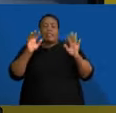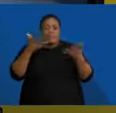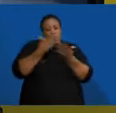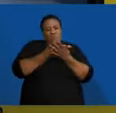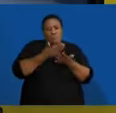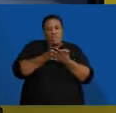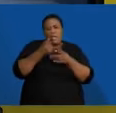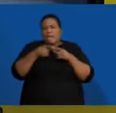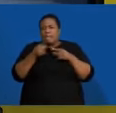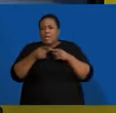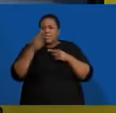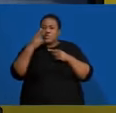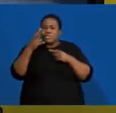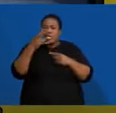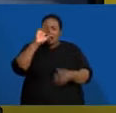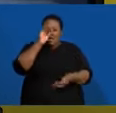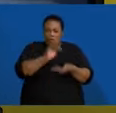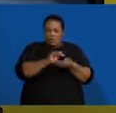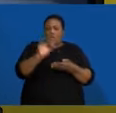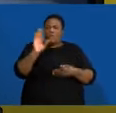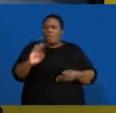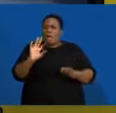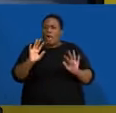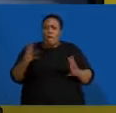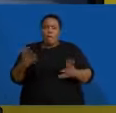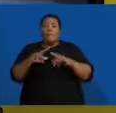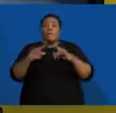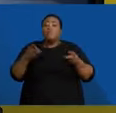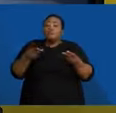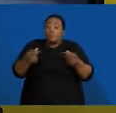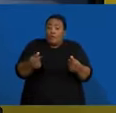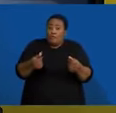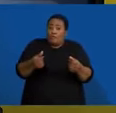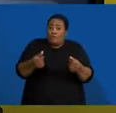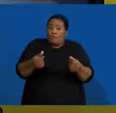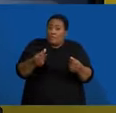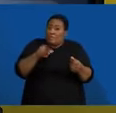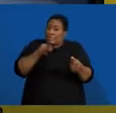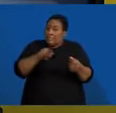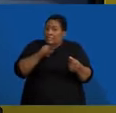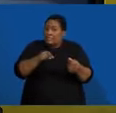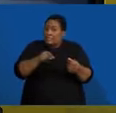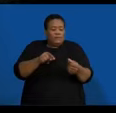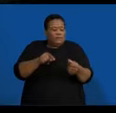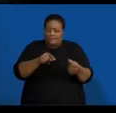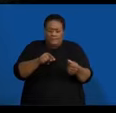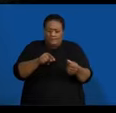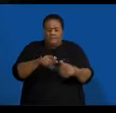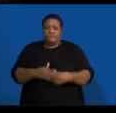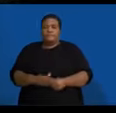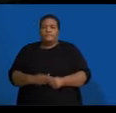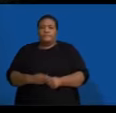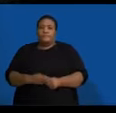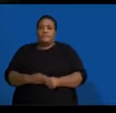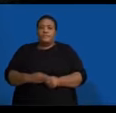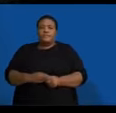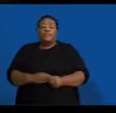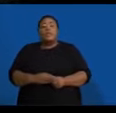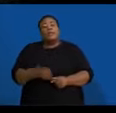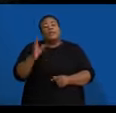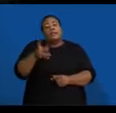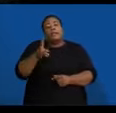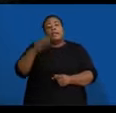the actual reduction formulae, but not to solve the actual question, please. And then also, you